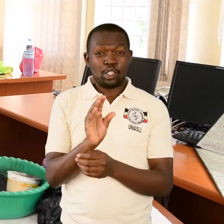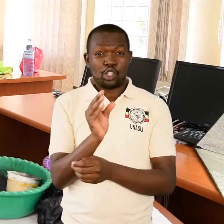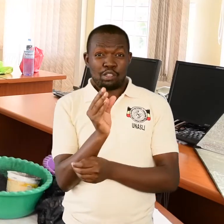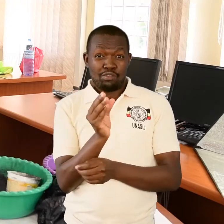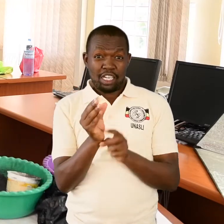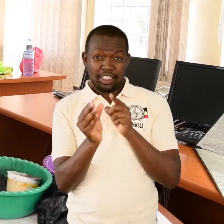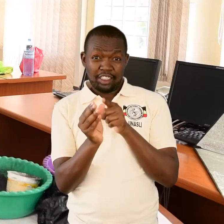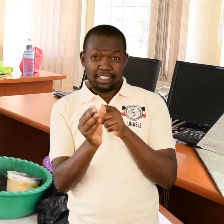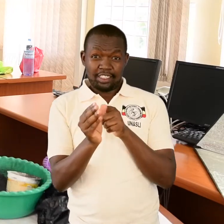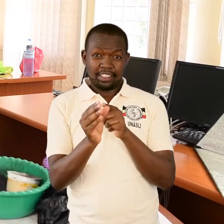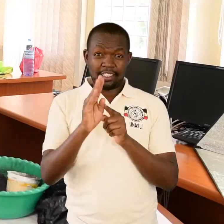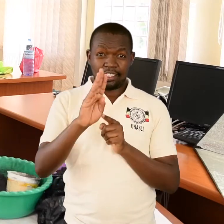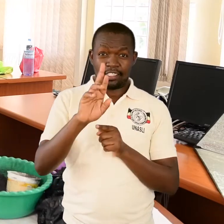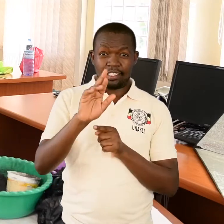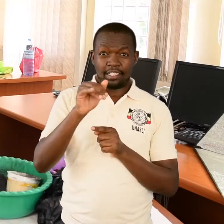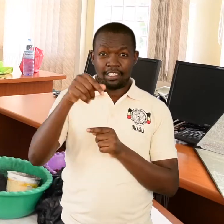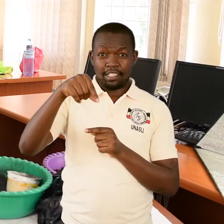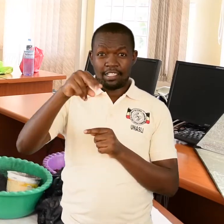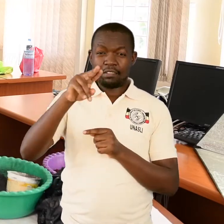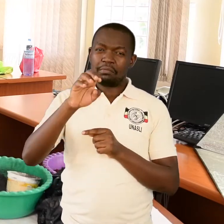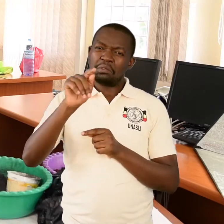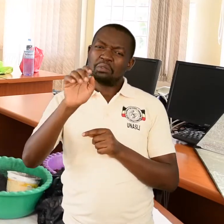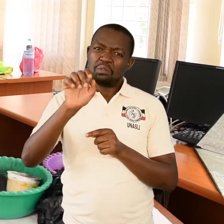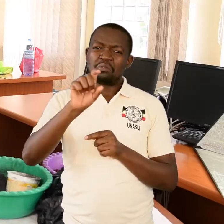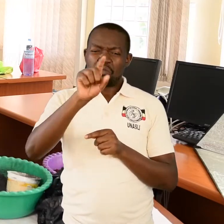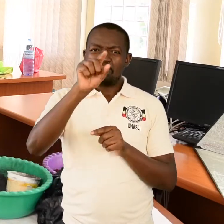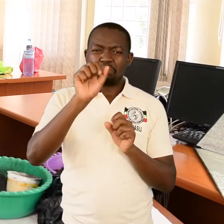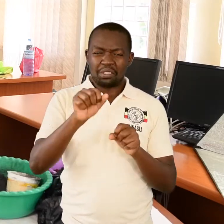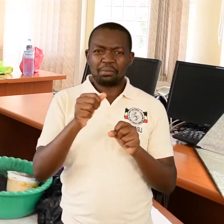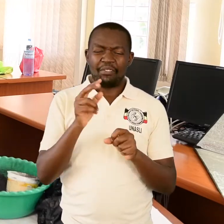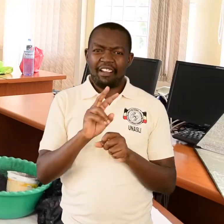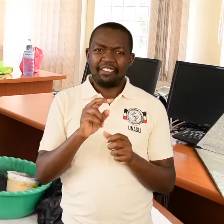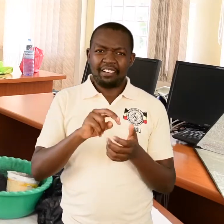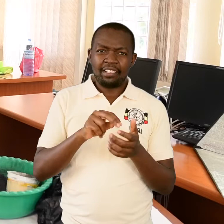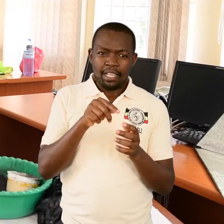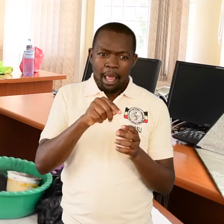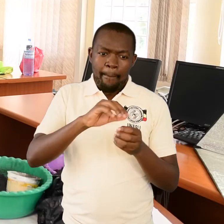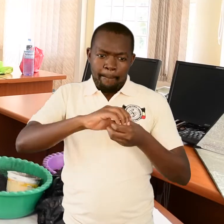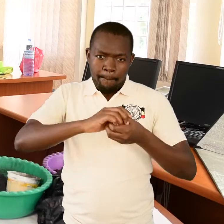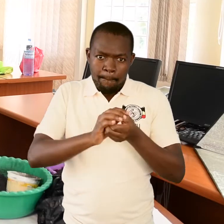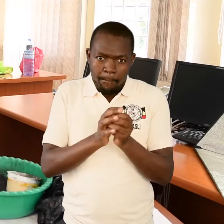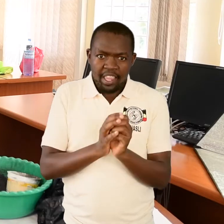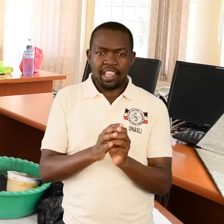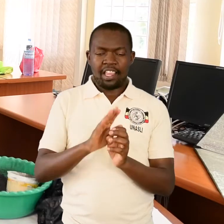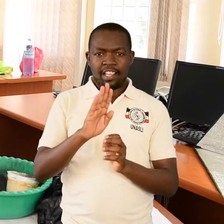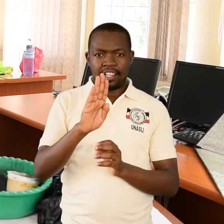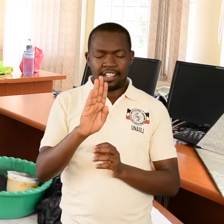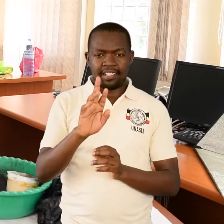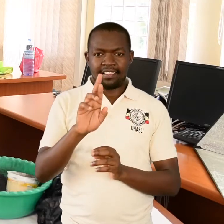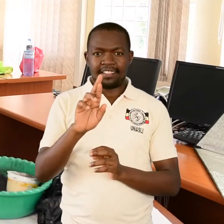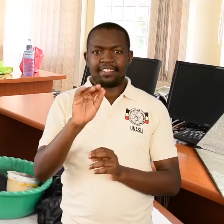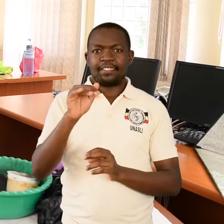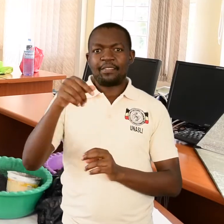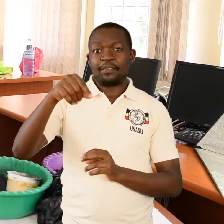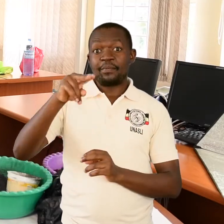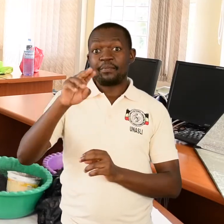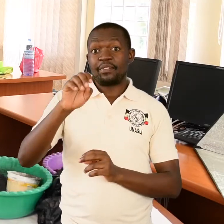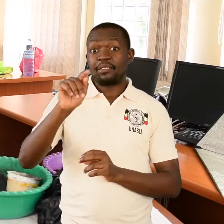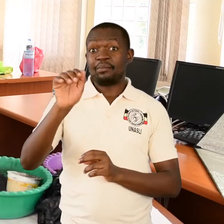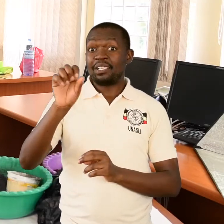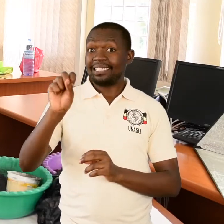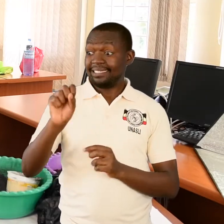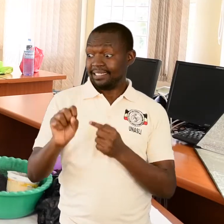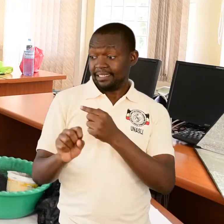call making the briquettes. And Esther is also going to show to you how to